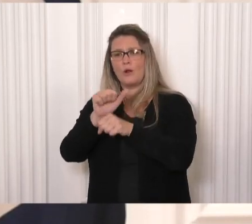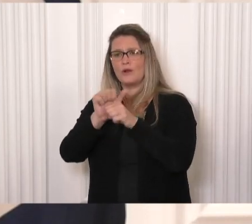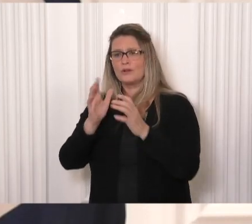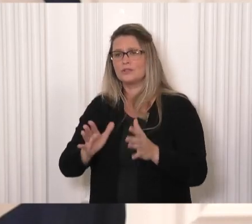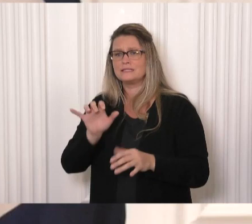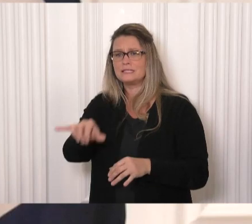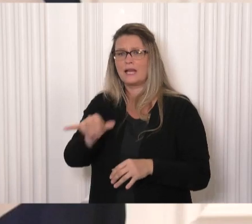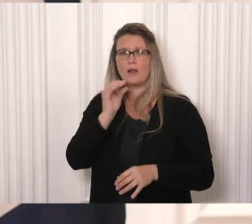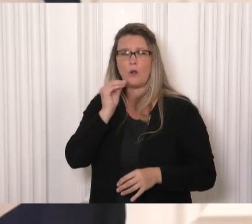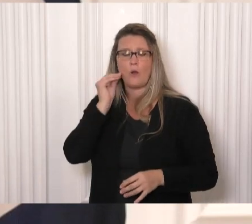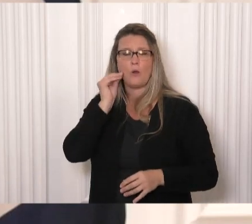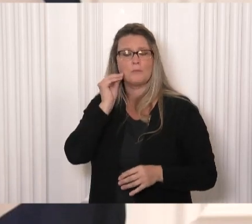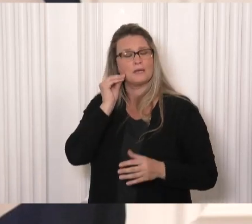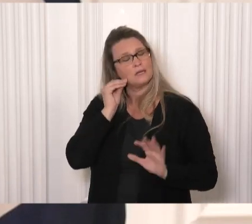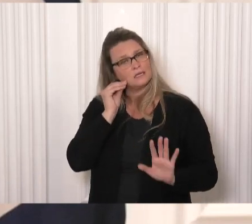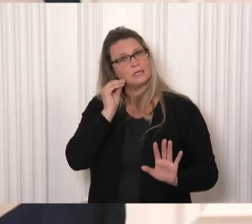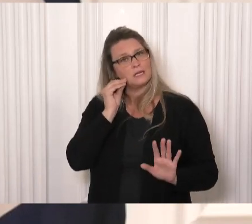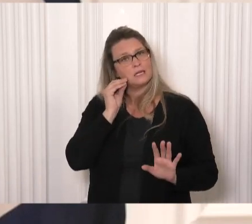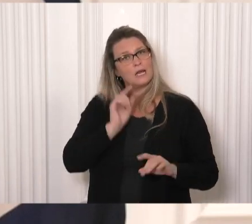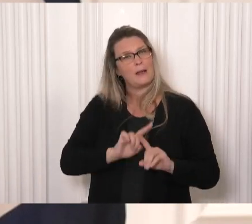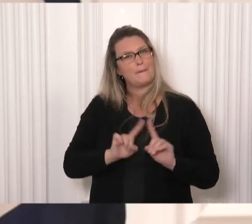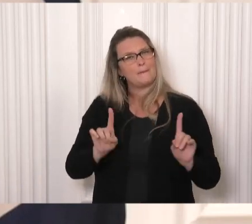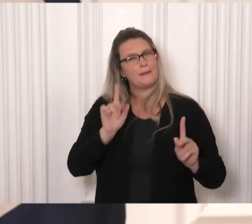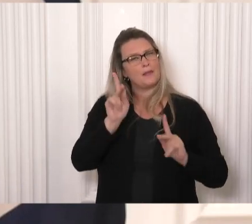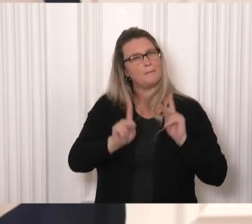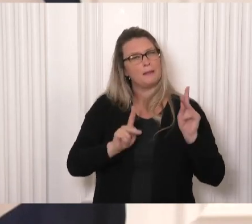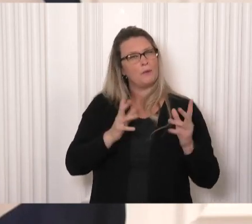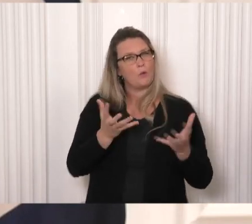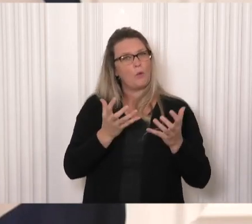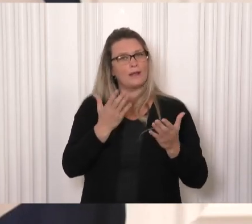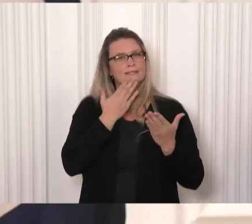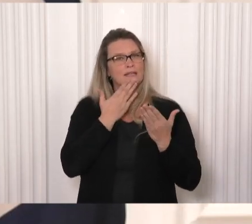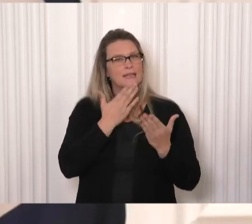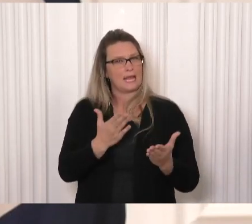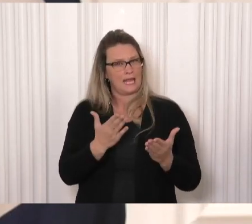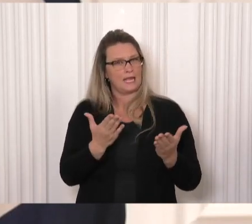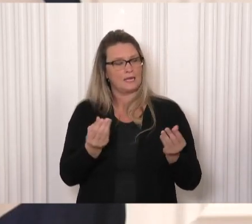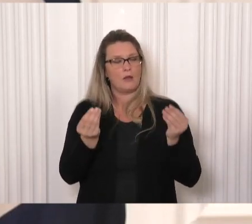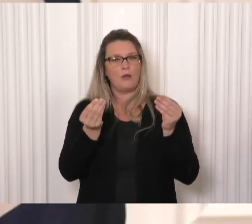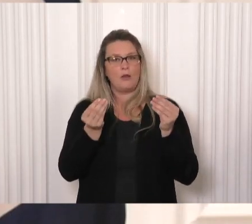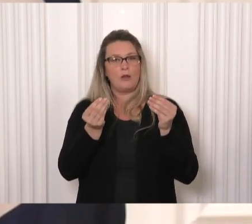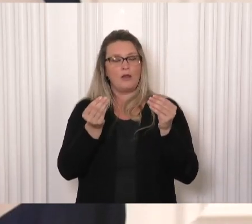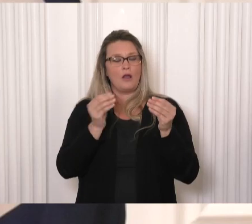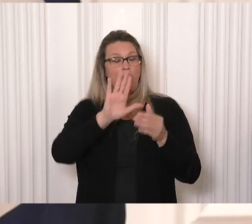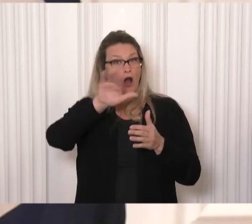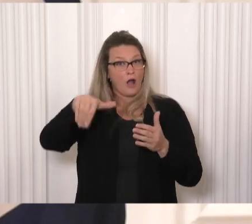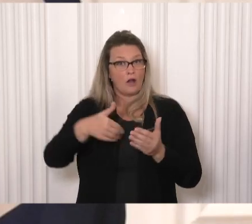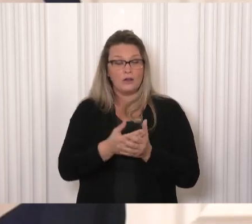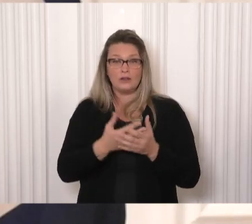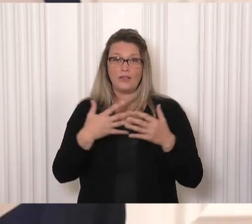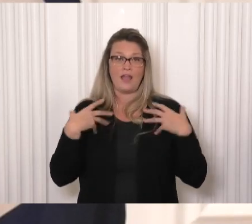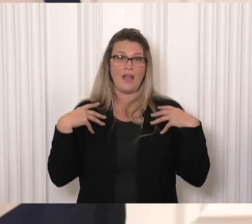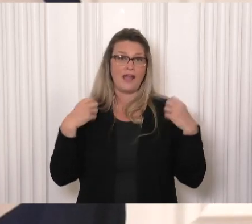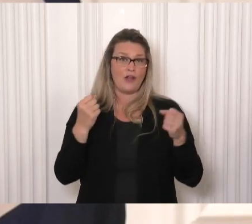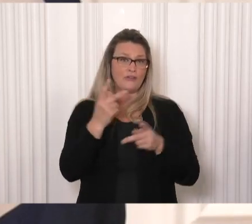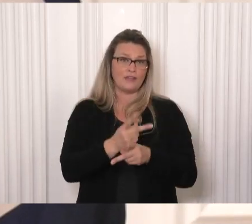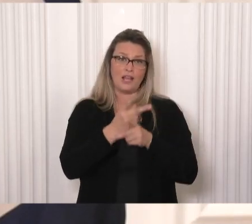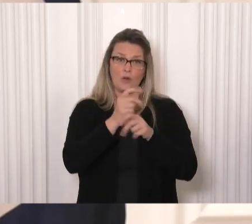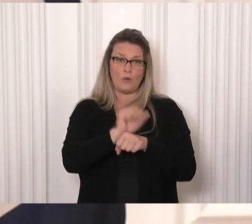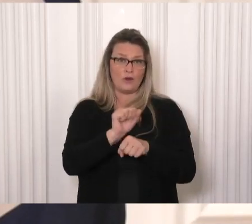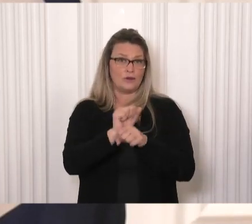those things. But the people that I want to thank more than any are our healthcare workers. You